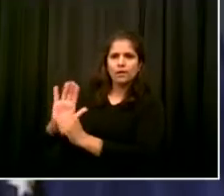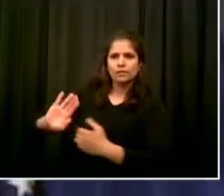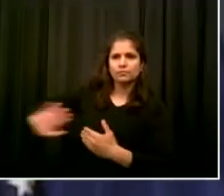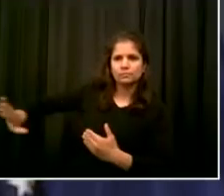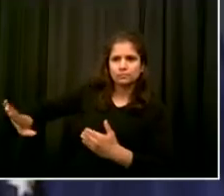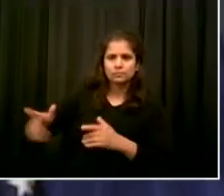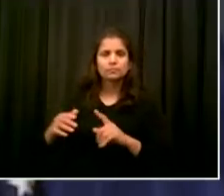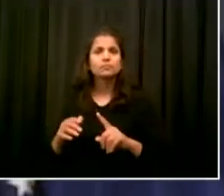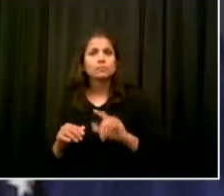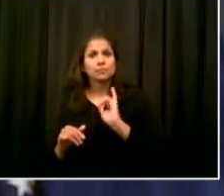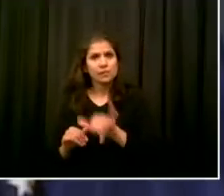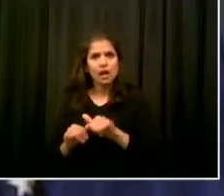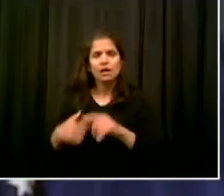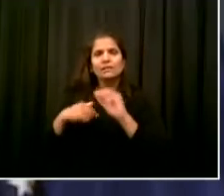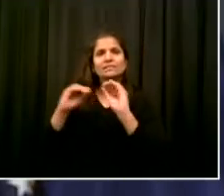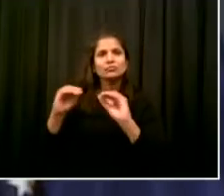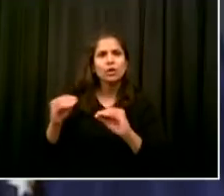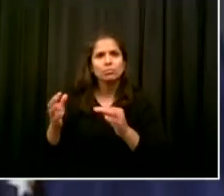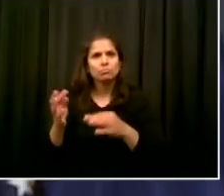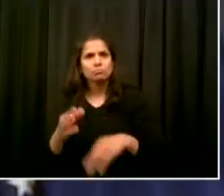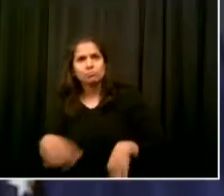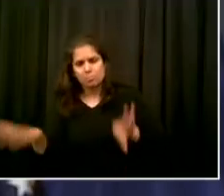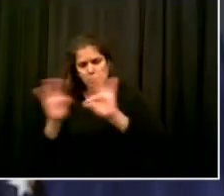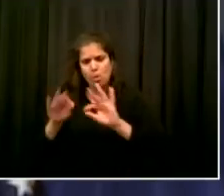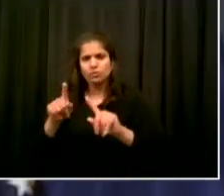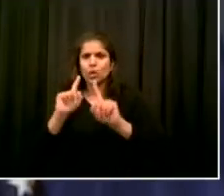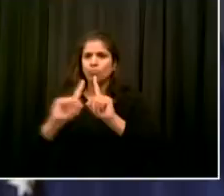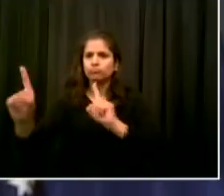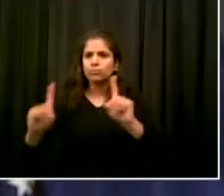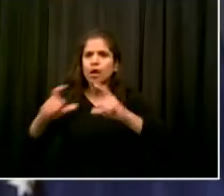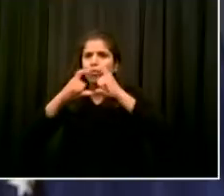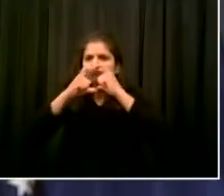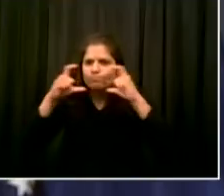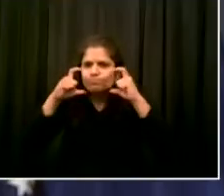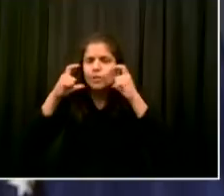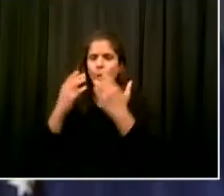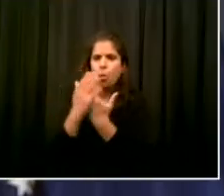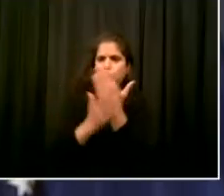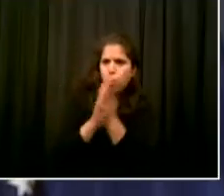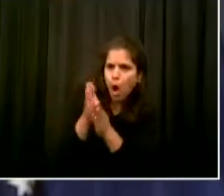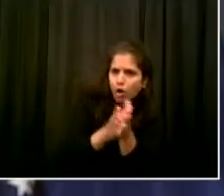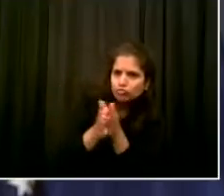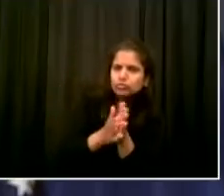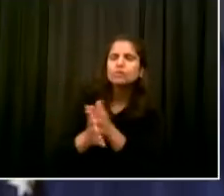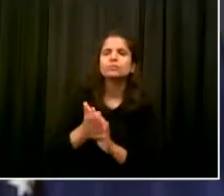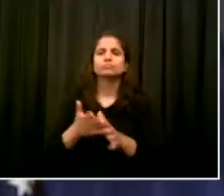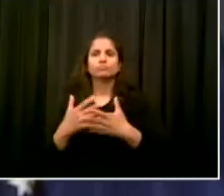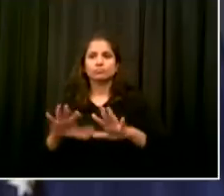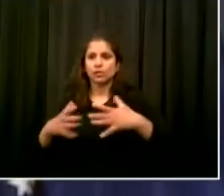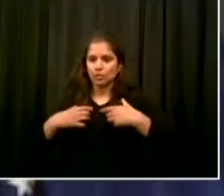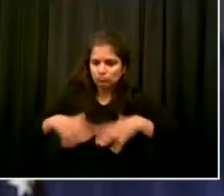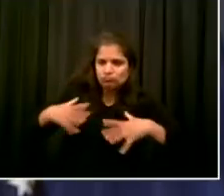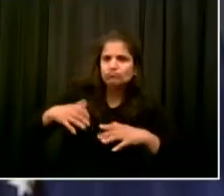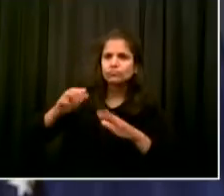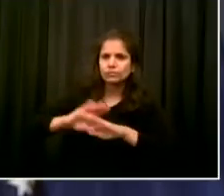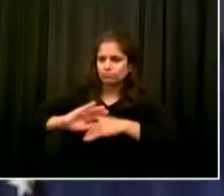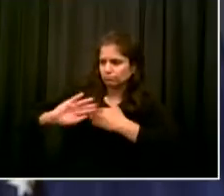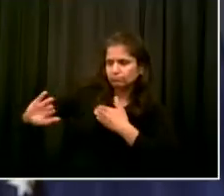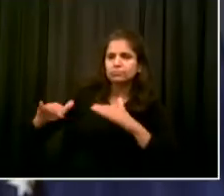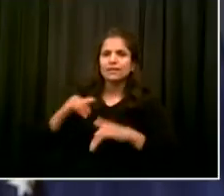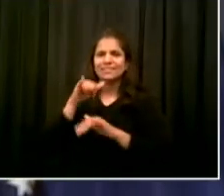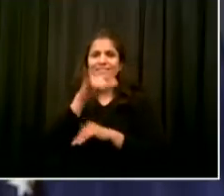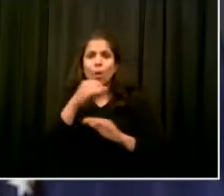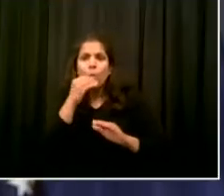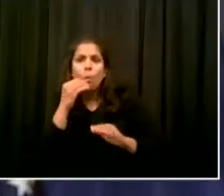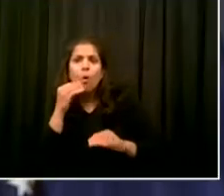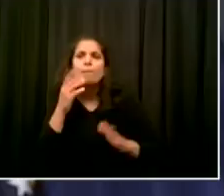process really looks like. It is the members of this crisis management system that seamlessly went in there and educated them on why